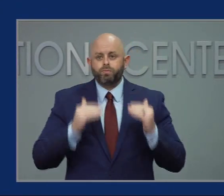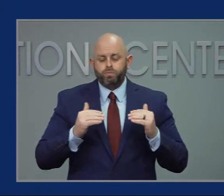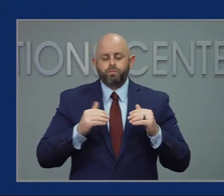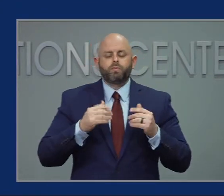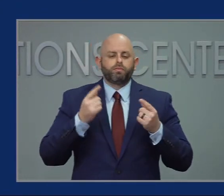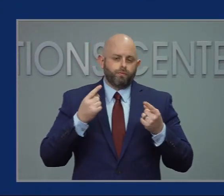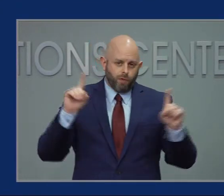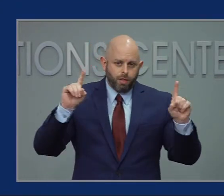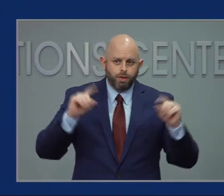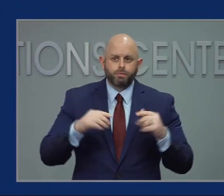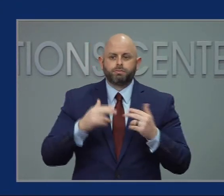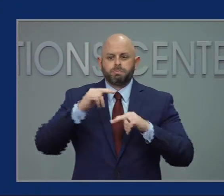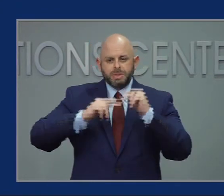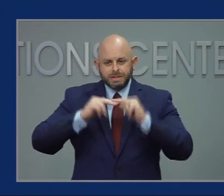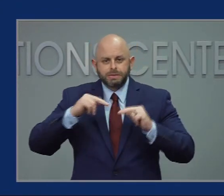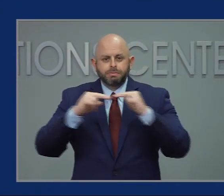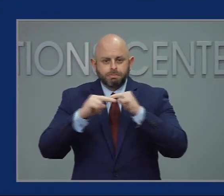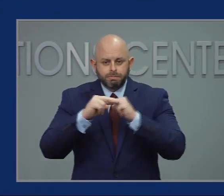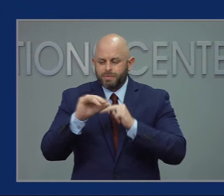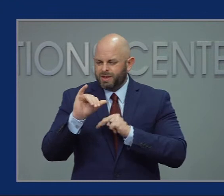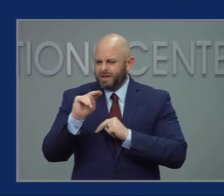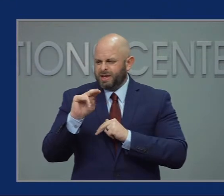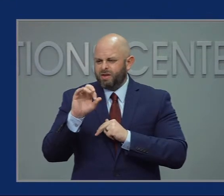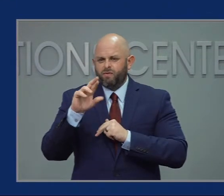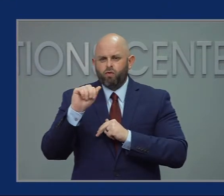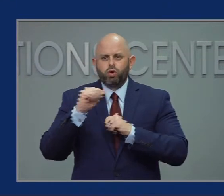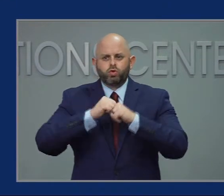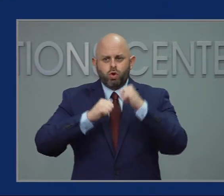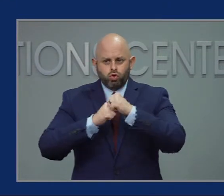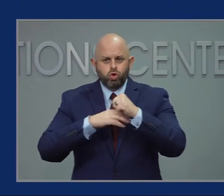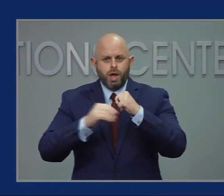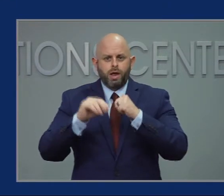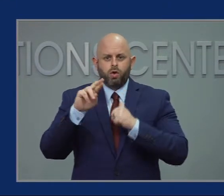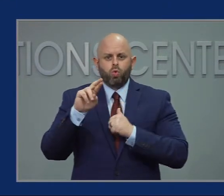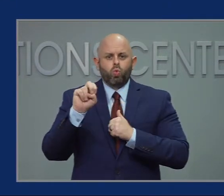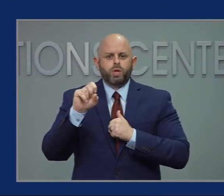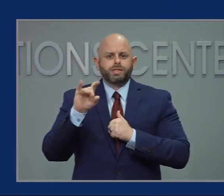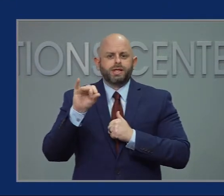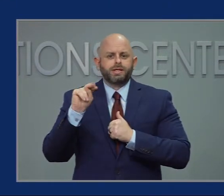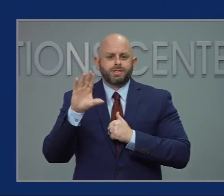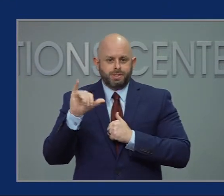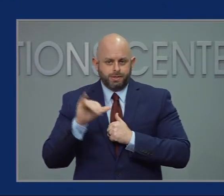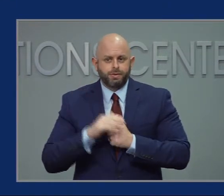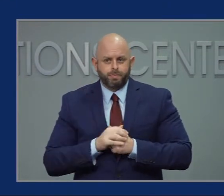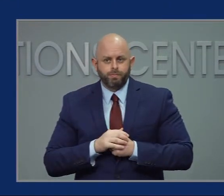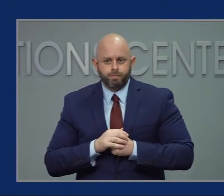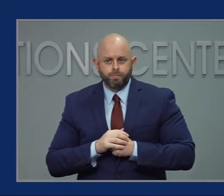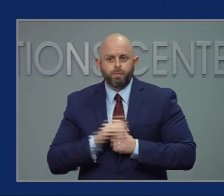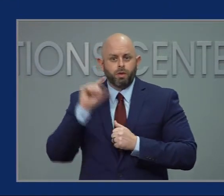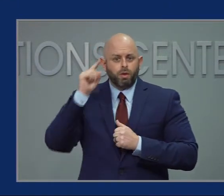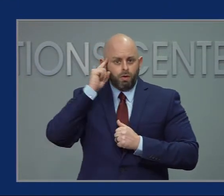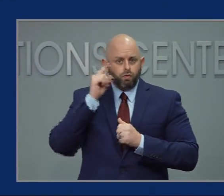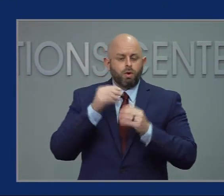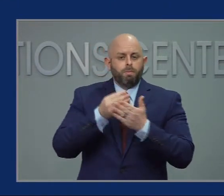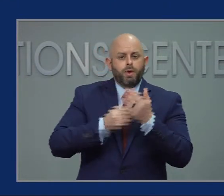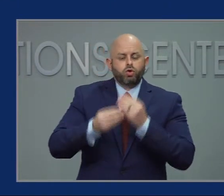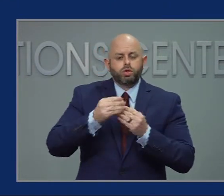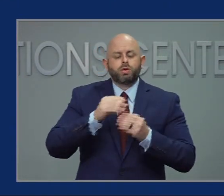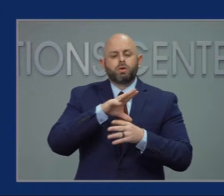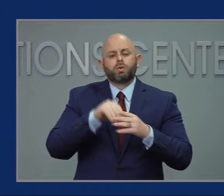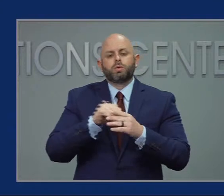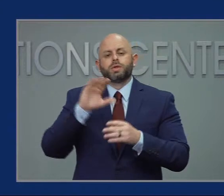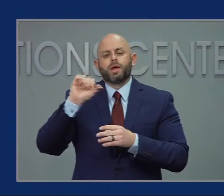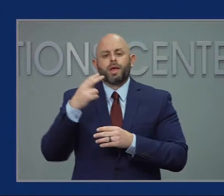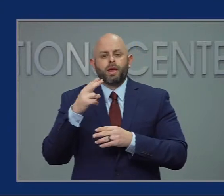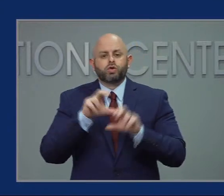Finally, in the infrastructure and resiliency area, the governor's budget includes cash investments over the next